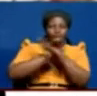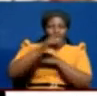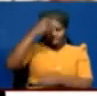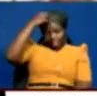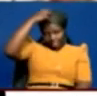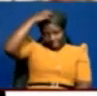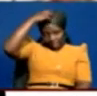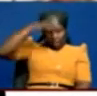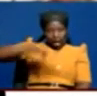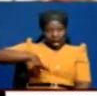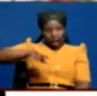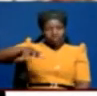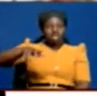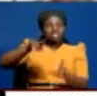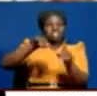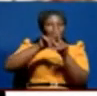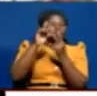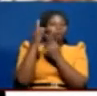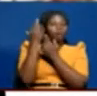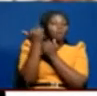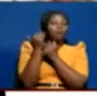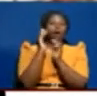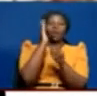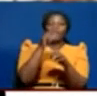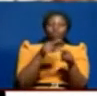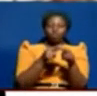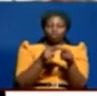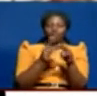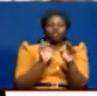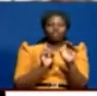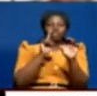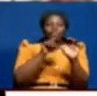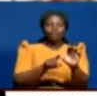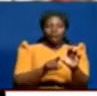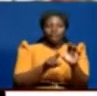and hopefully will soon be joined by the Kenya Air Force.